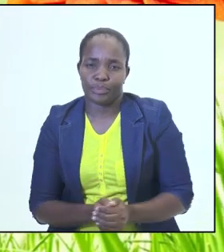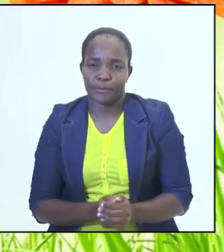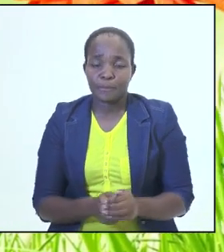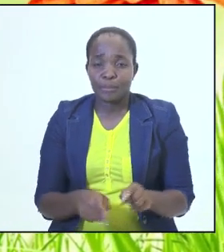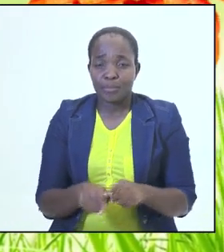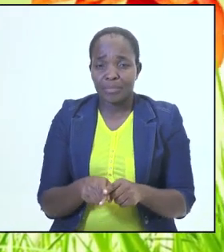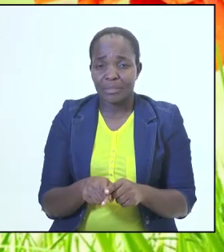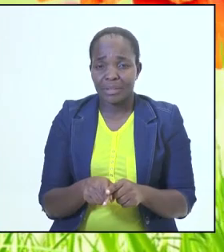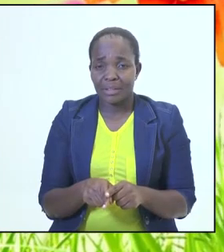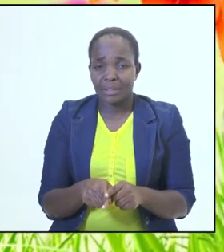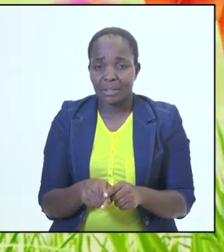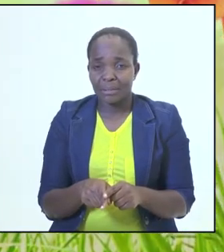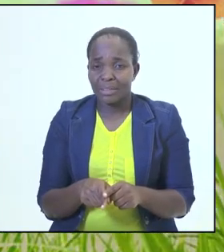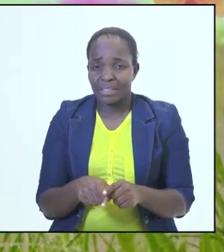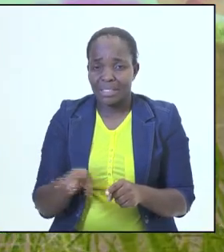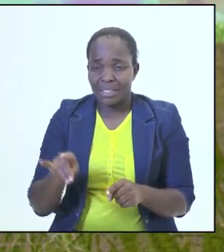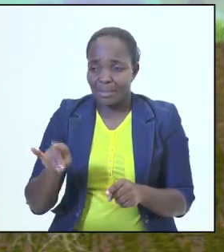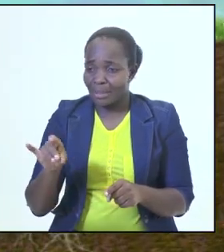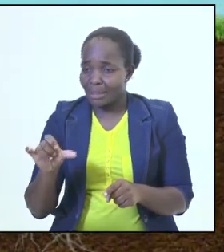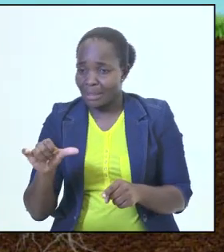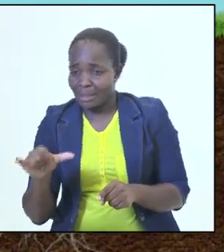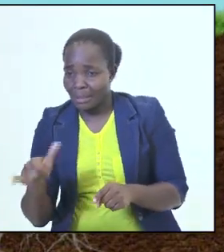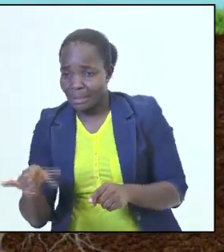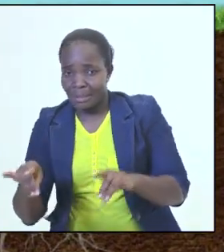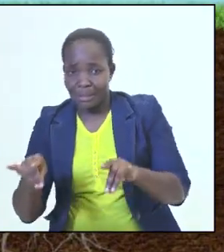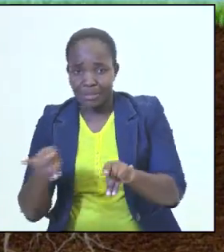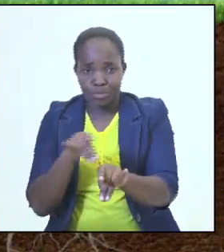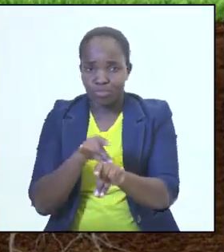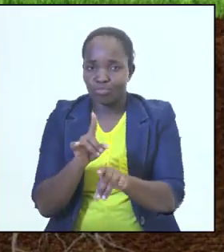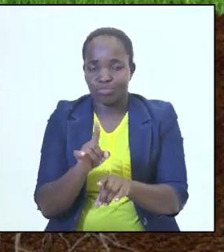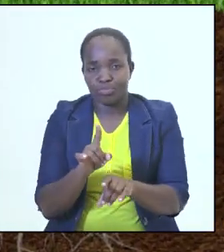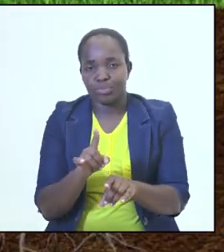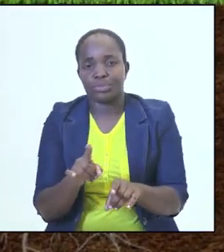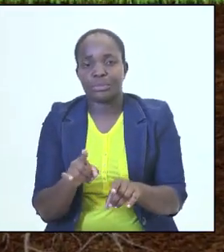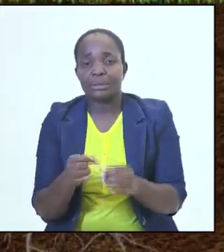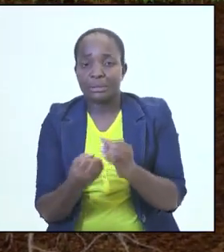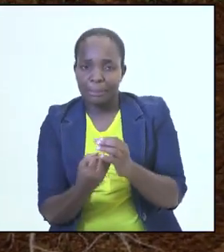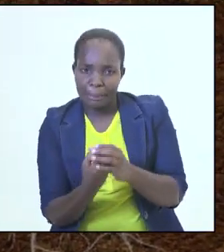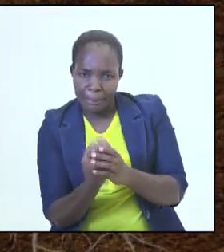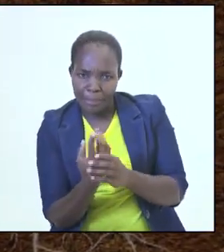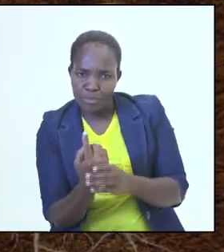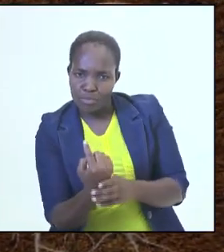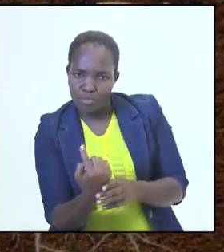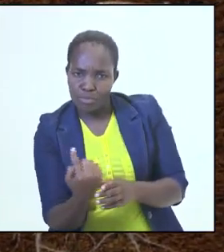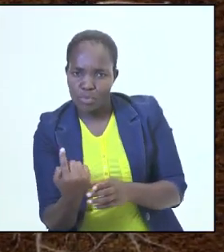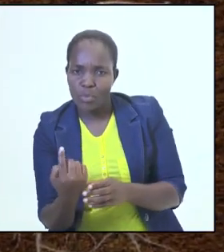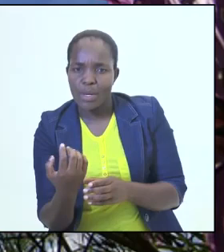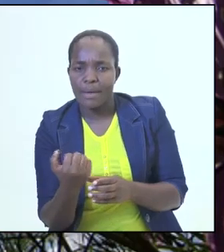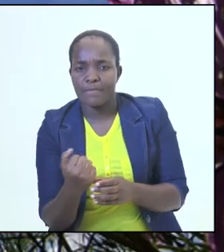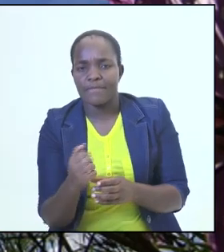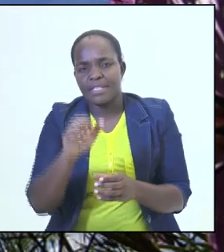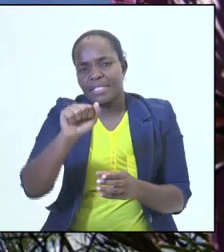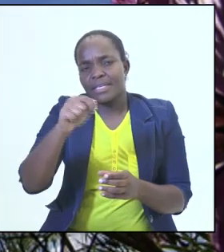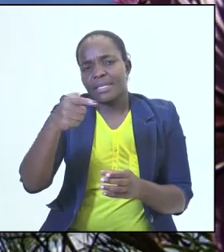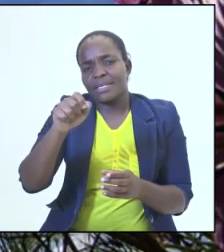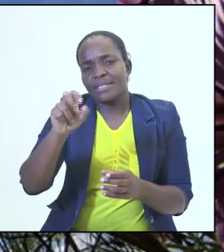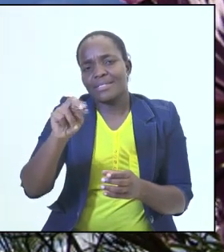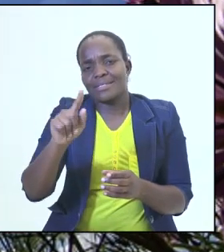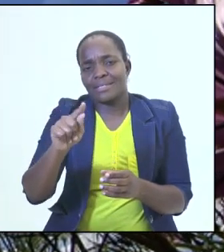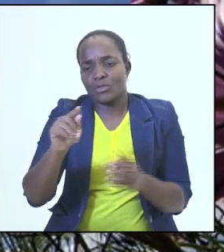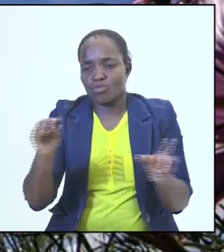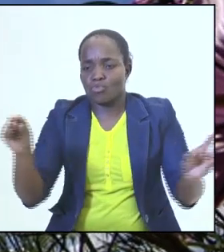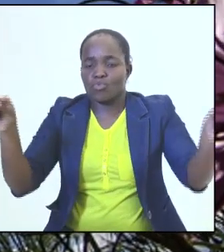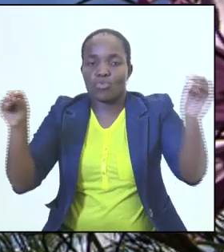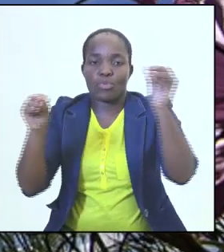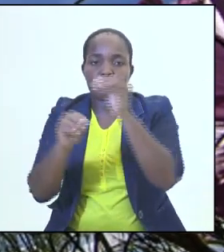sexual partner, plants are rooted in the ground. So it needs what we call an agent to do the exchange of